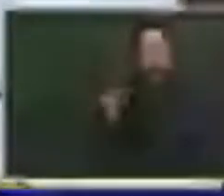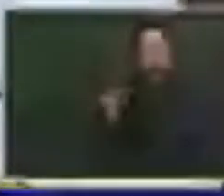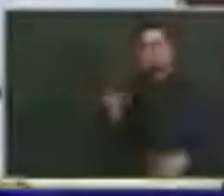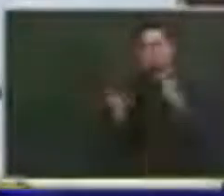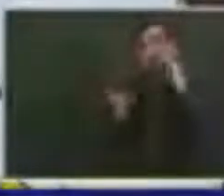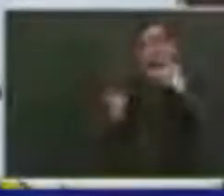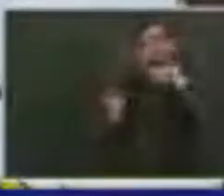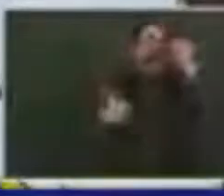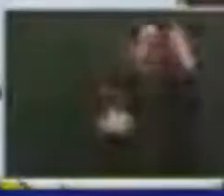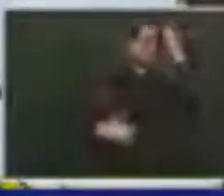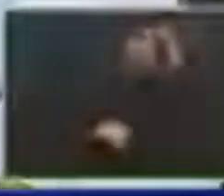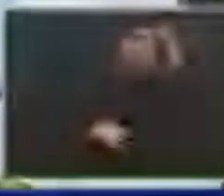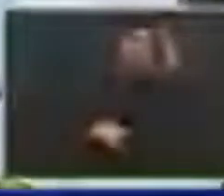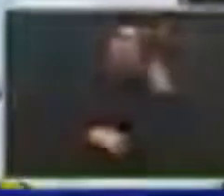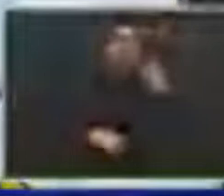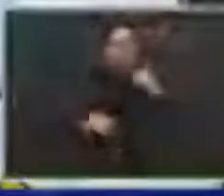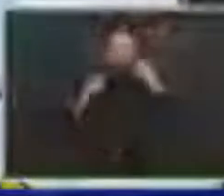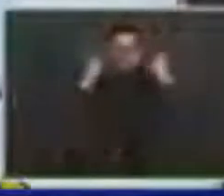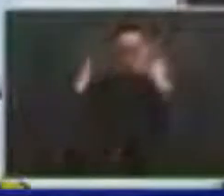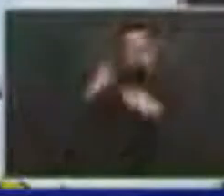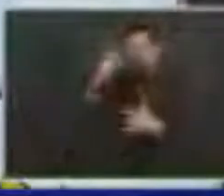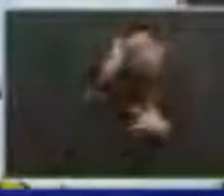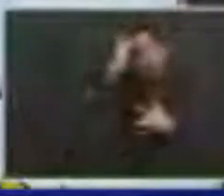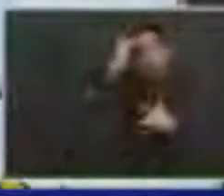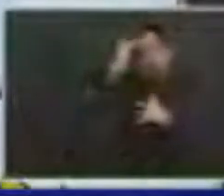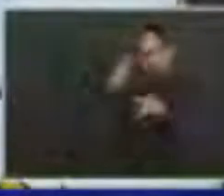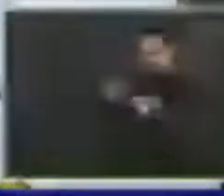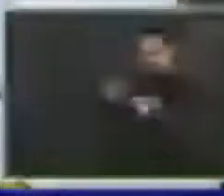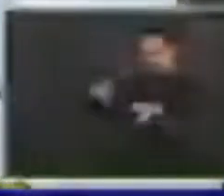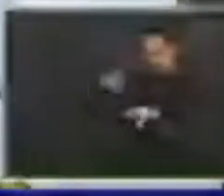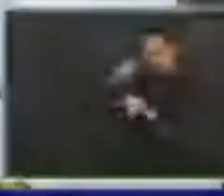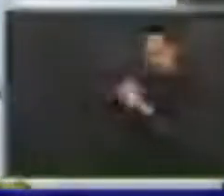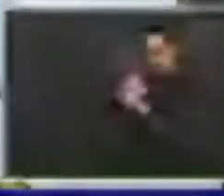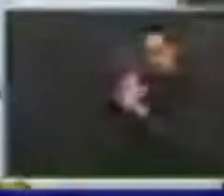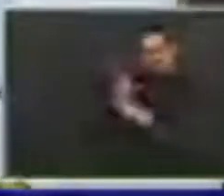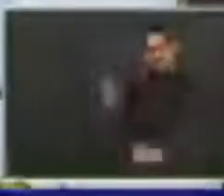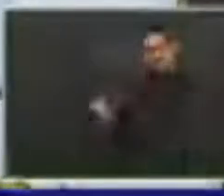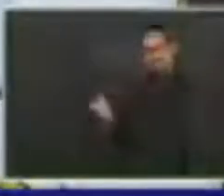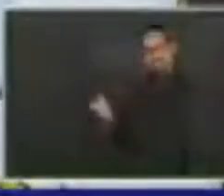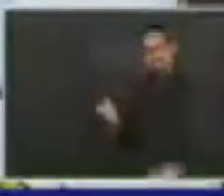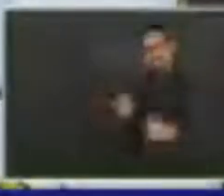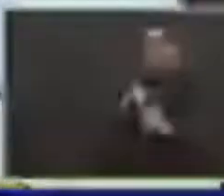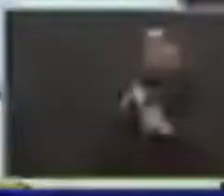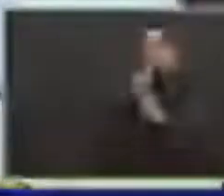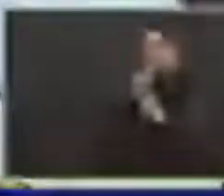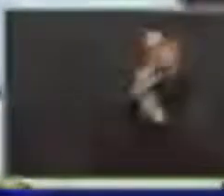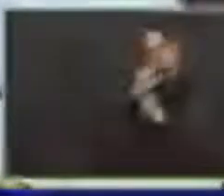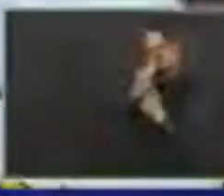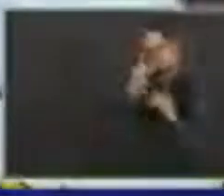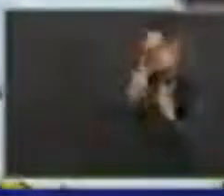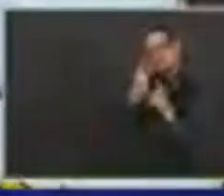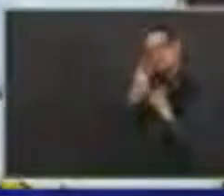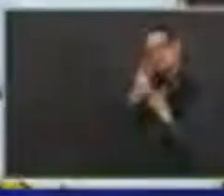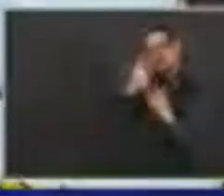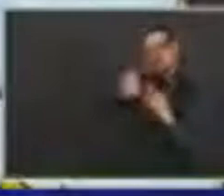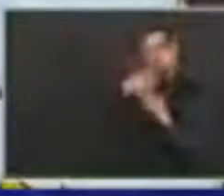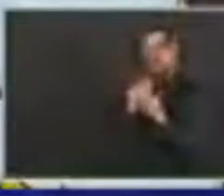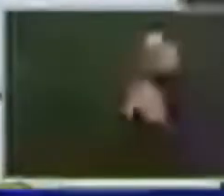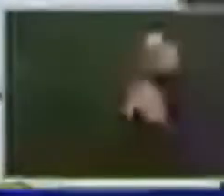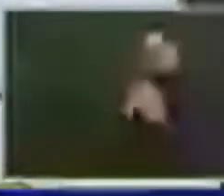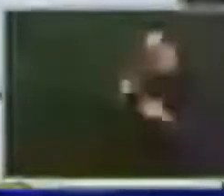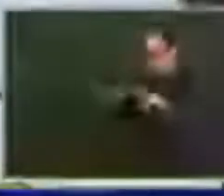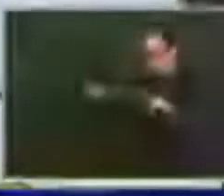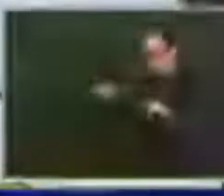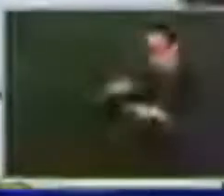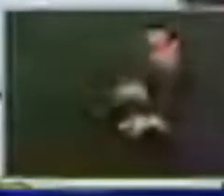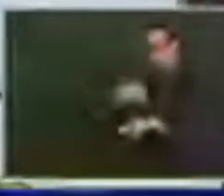we currently have 136 people in the hospital for COVID, which is just under half of the 300 beds